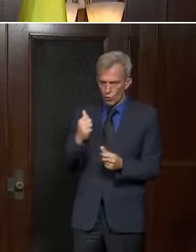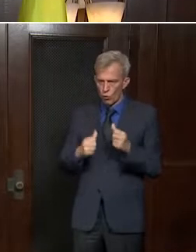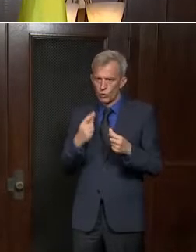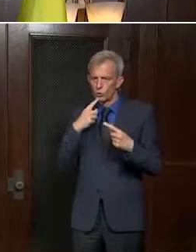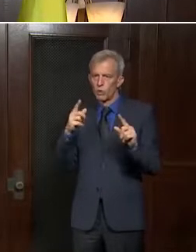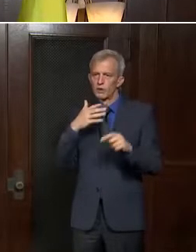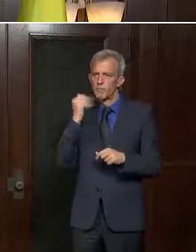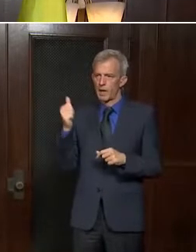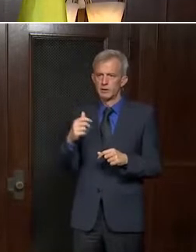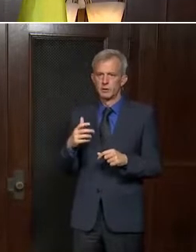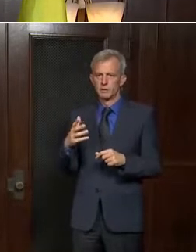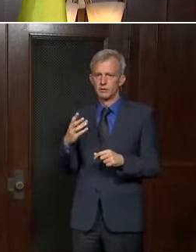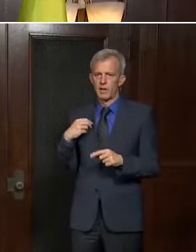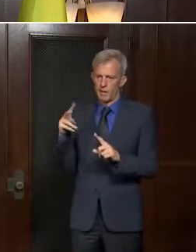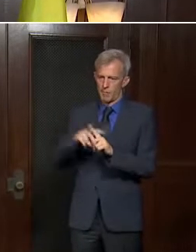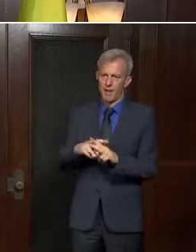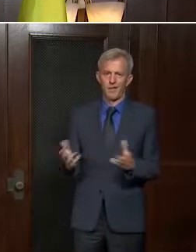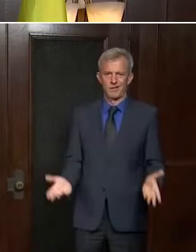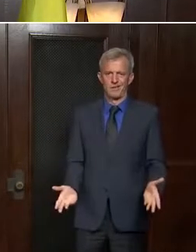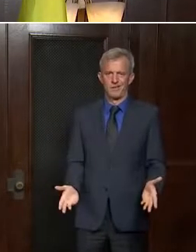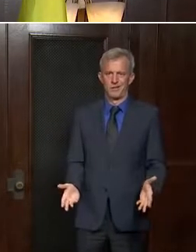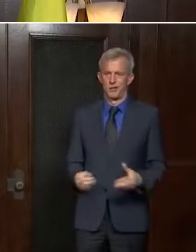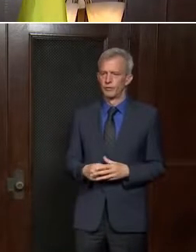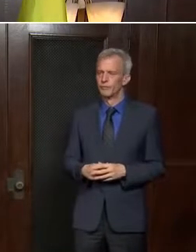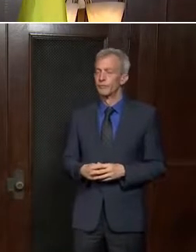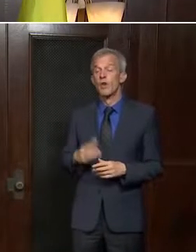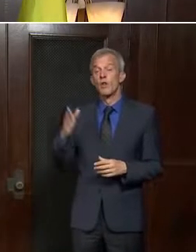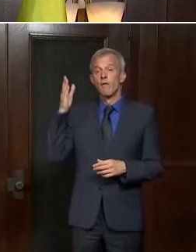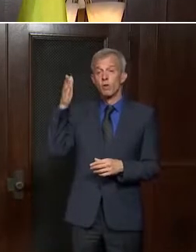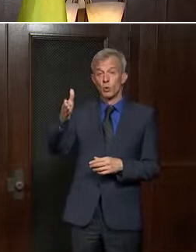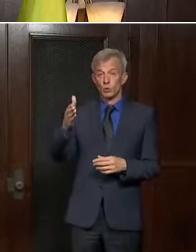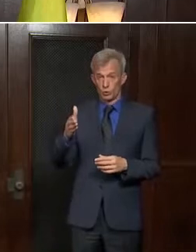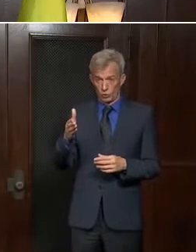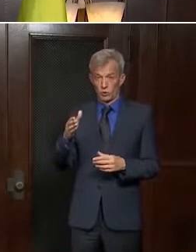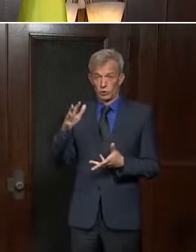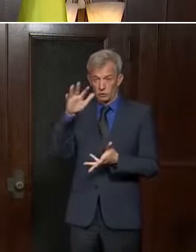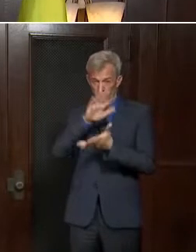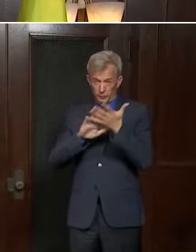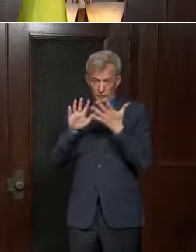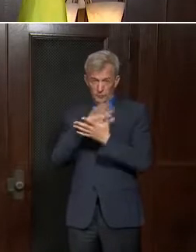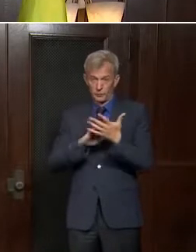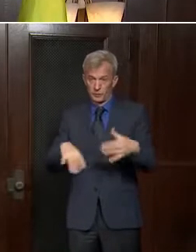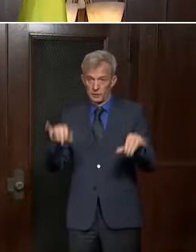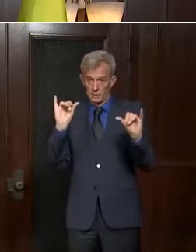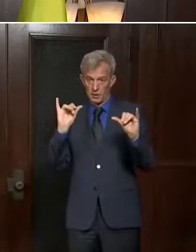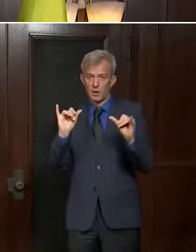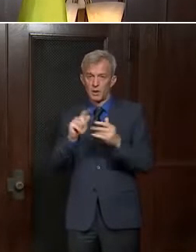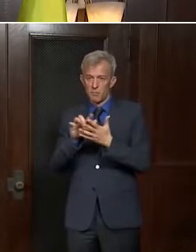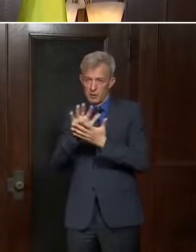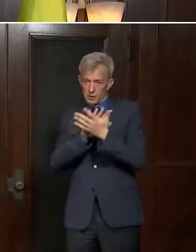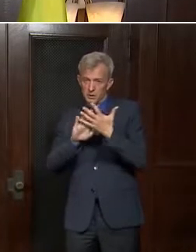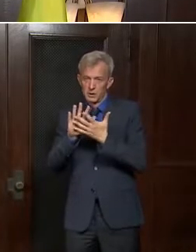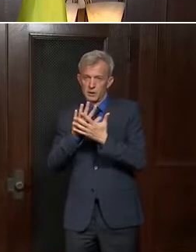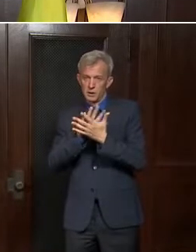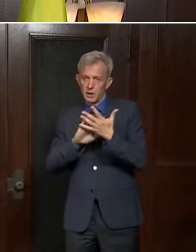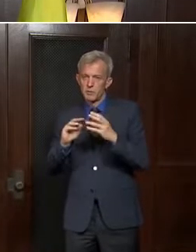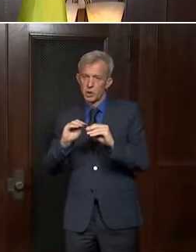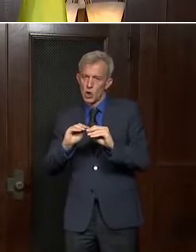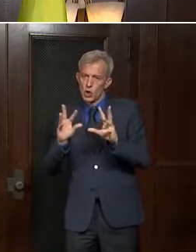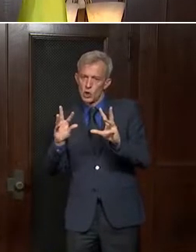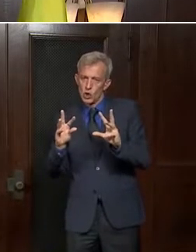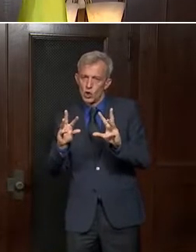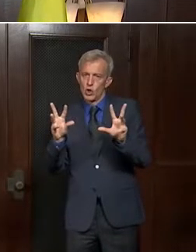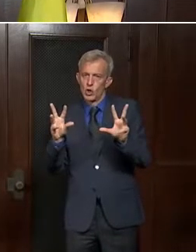them here. The road ahead, while still foggy, is becoming clearer every day. There's a lot that we do